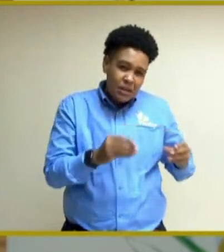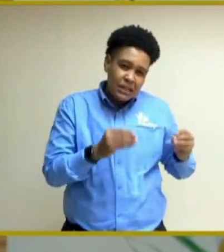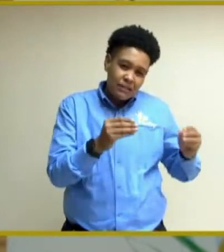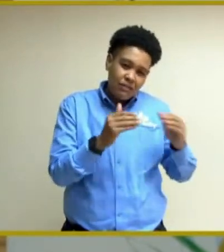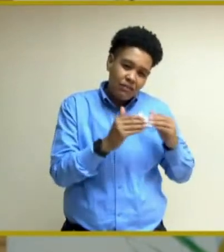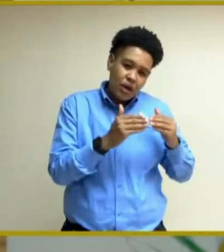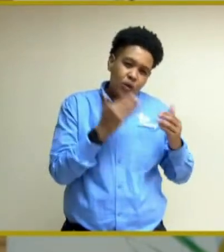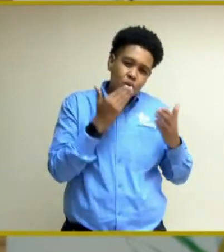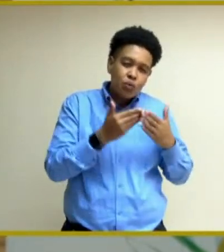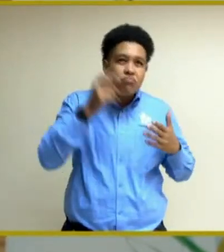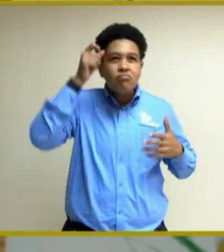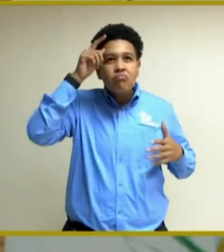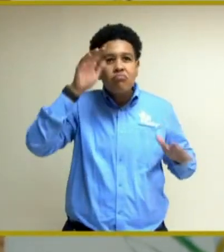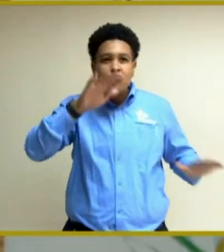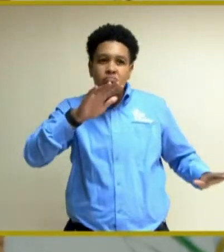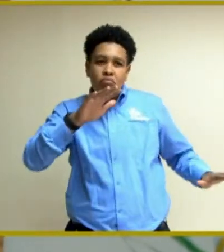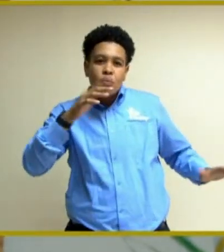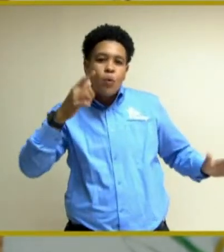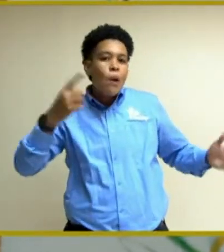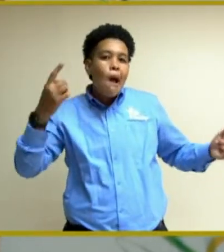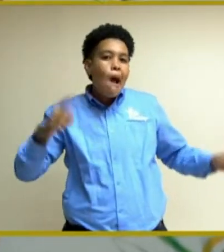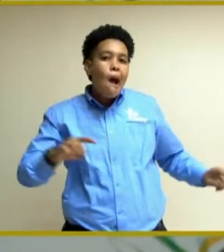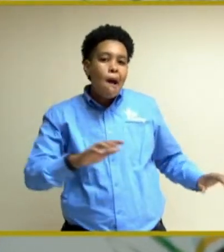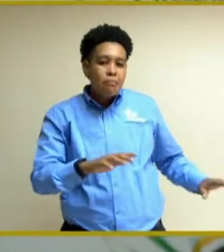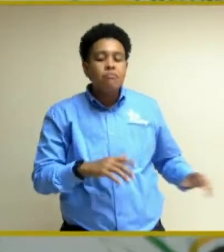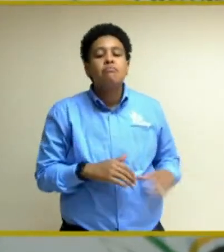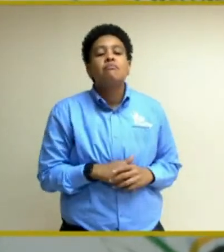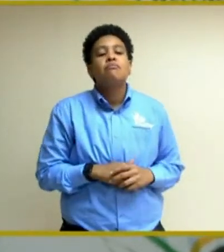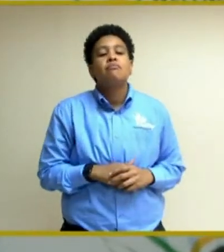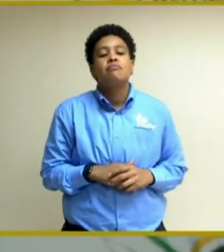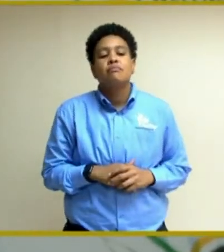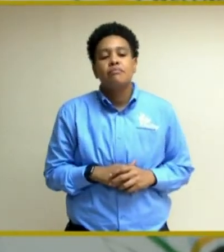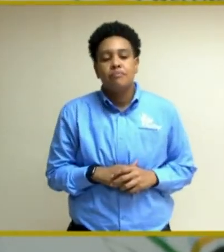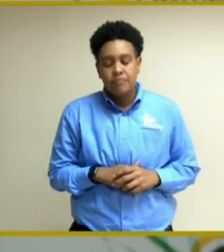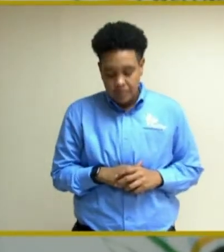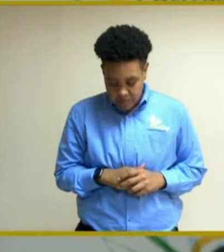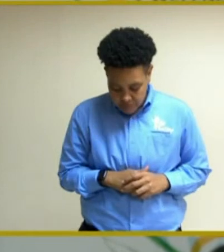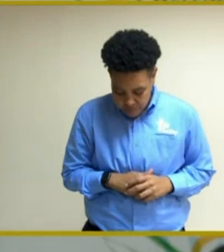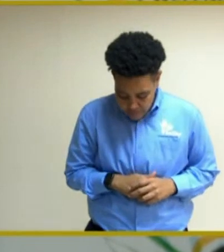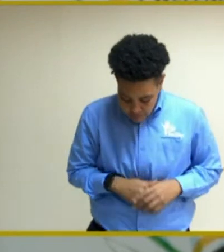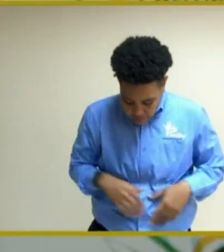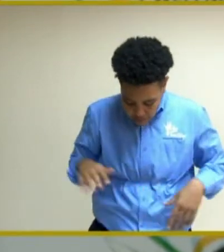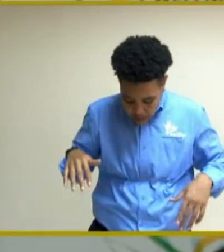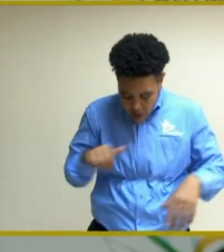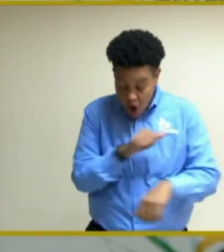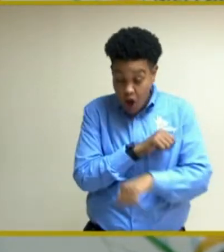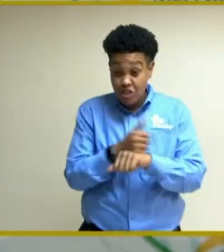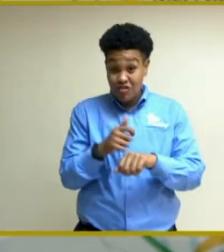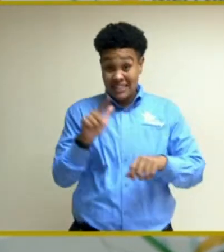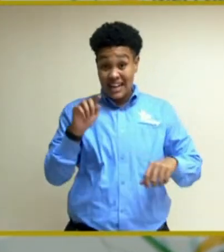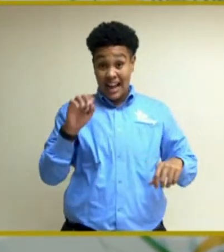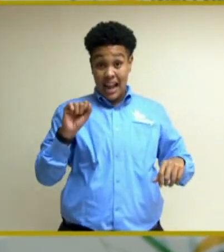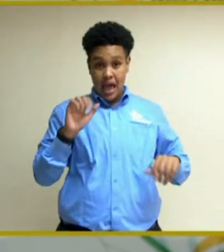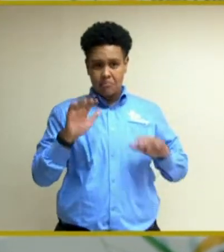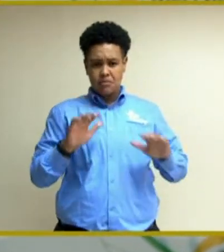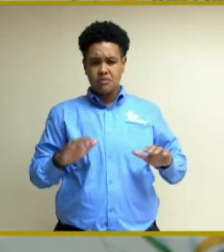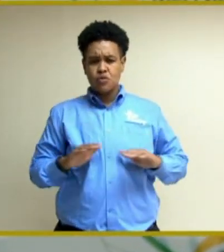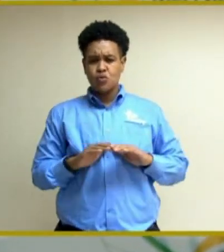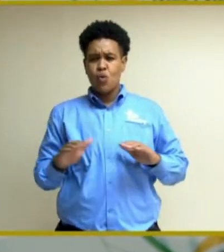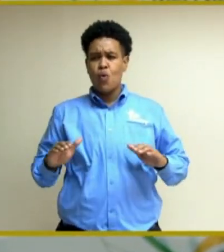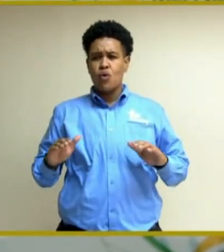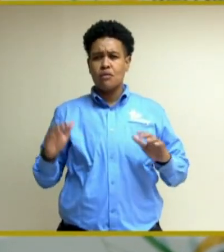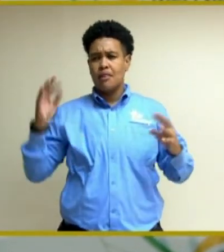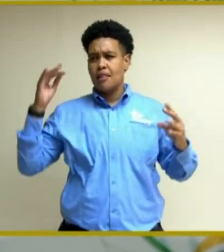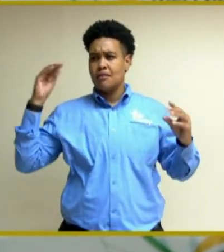good indication as to what is happening. Now, the unauthorized labs don't